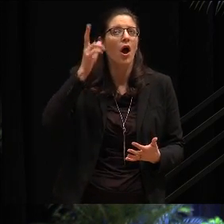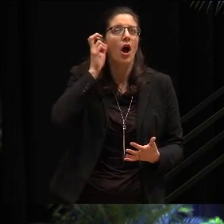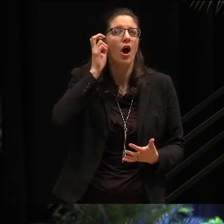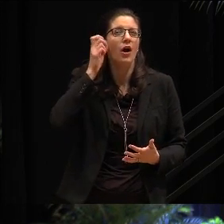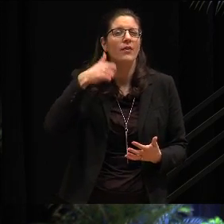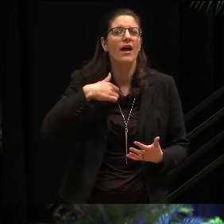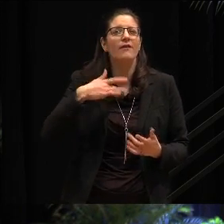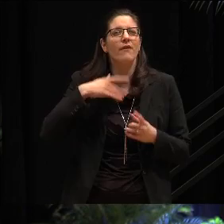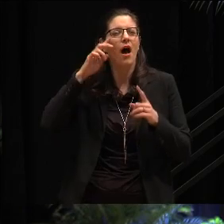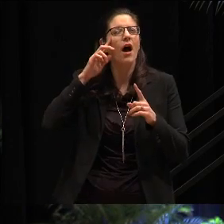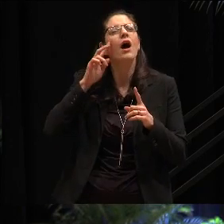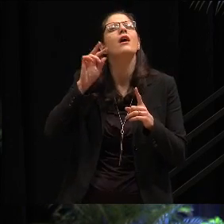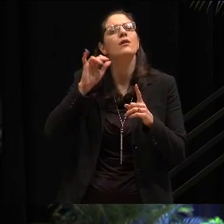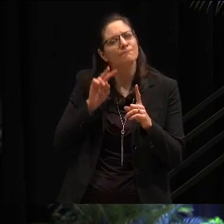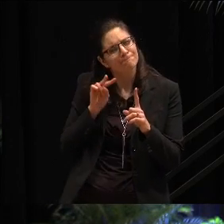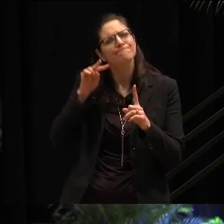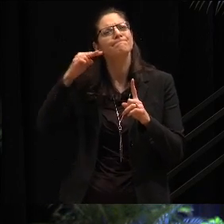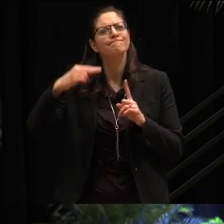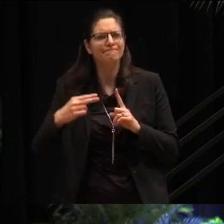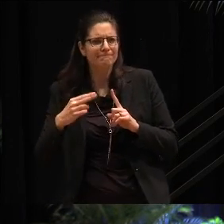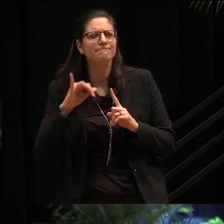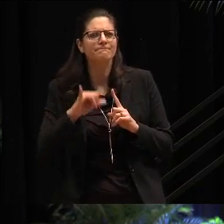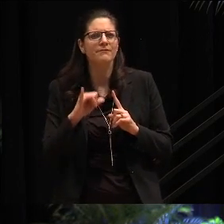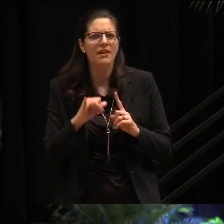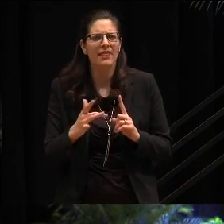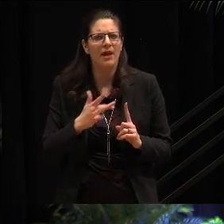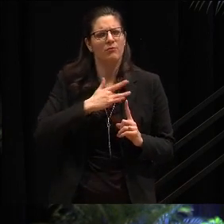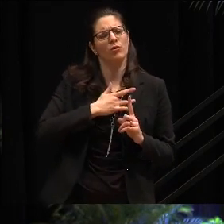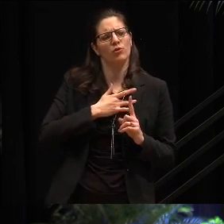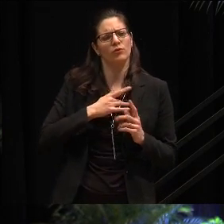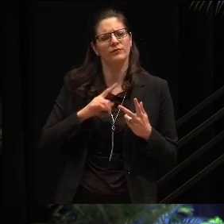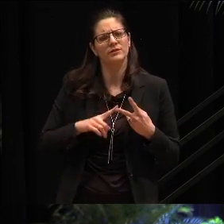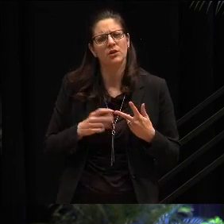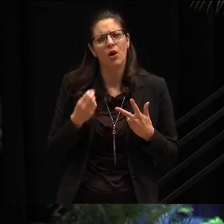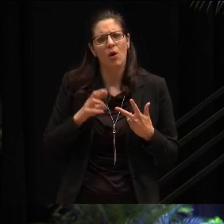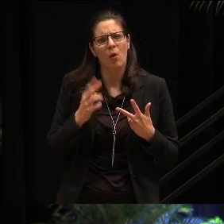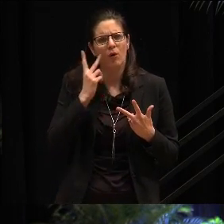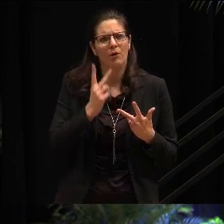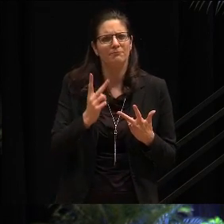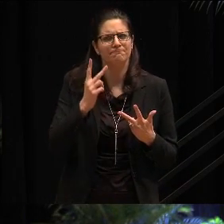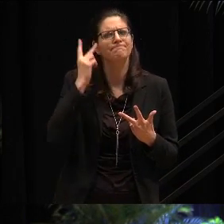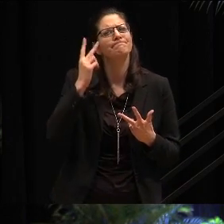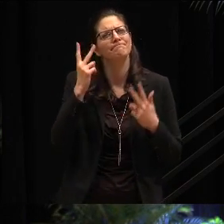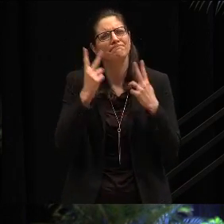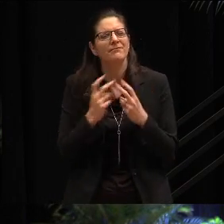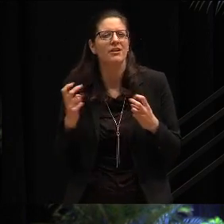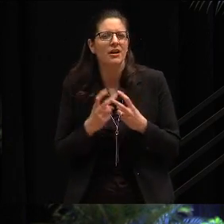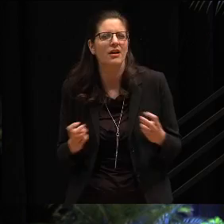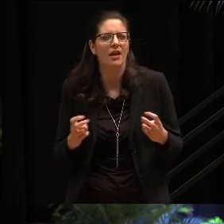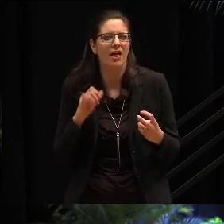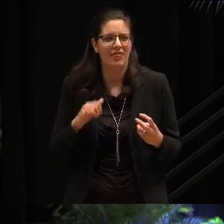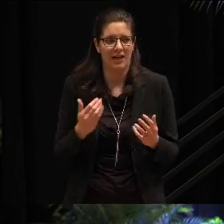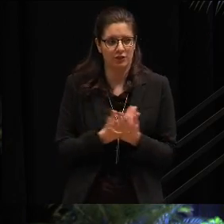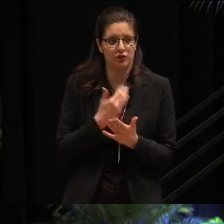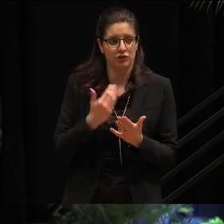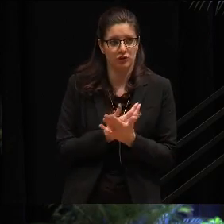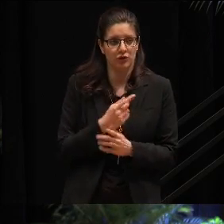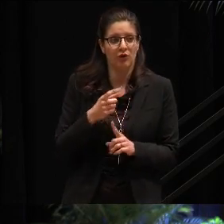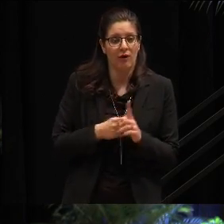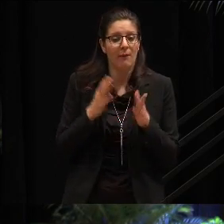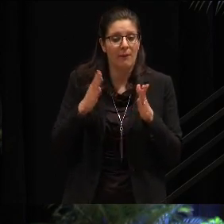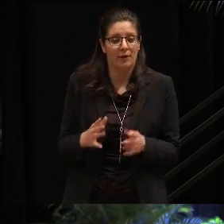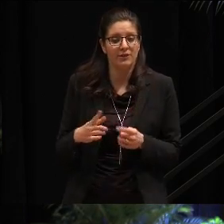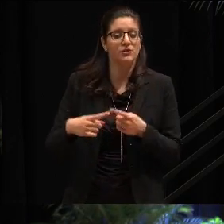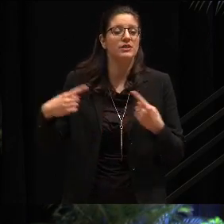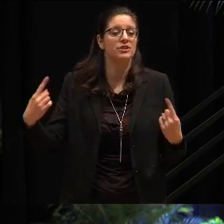shifted you, moves you, something that you'll critically reflect on that might have come from somebody that you might